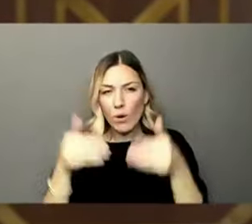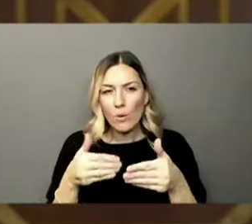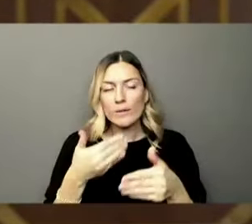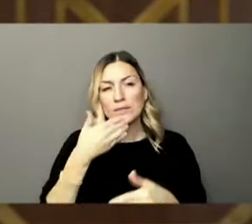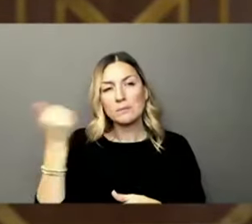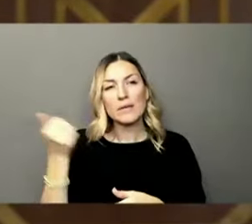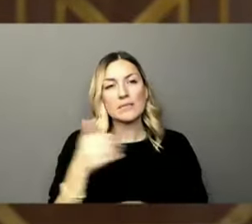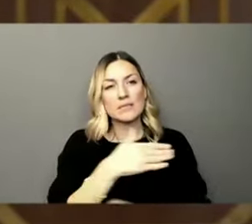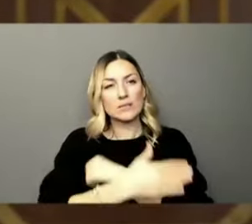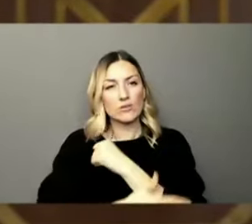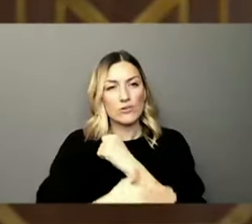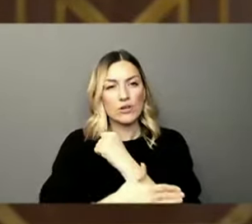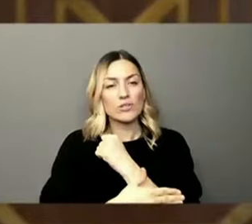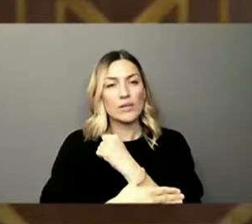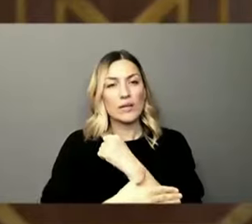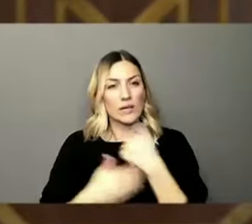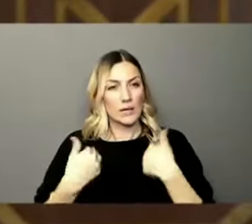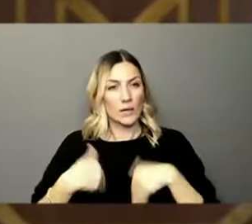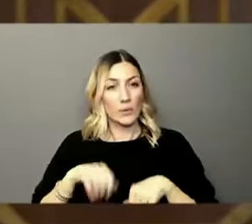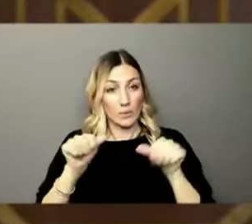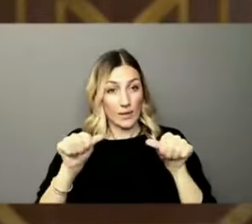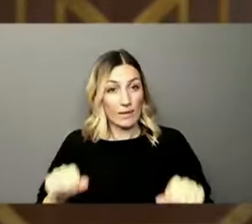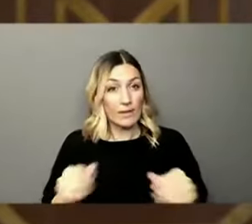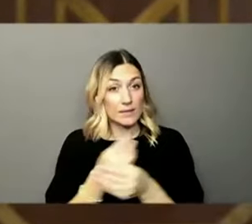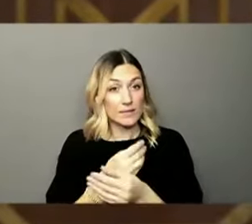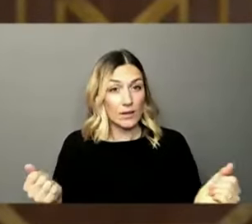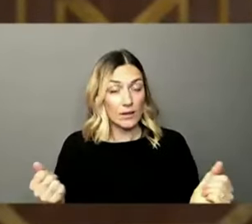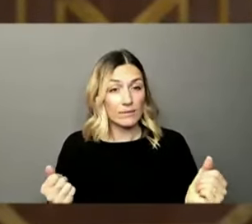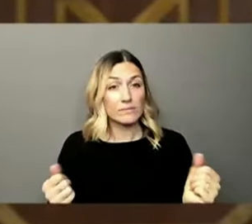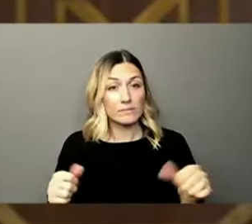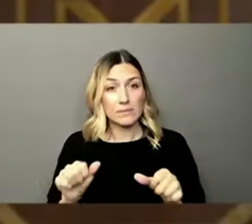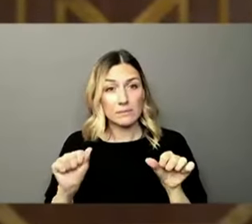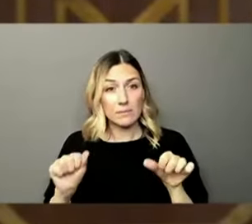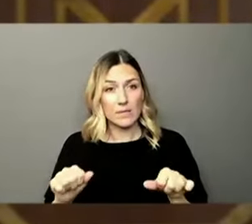earth, and we can solve this. It's absolutely not beyond our prowess